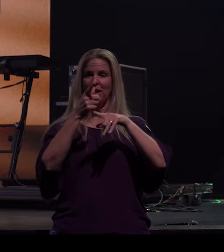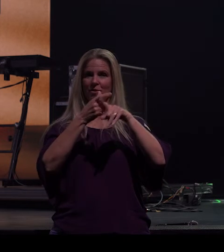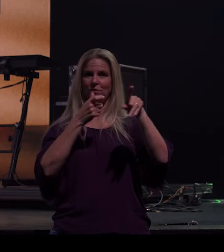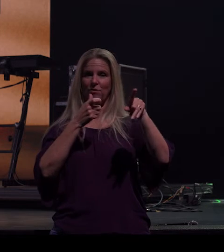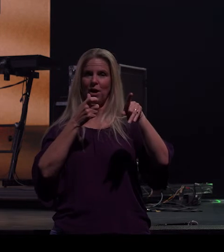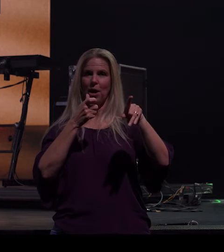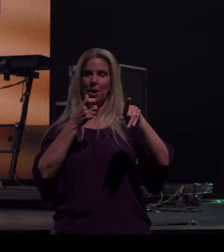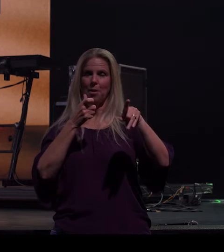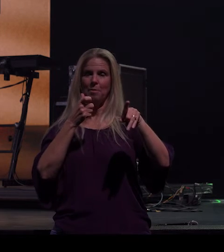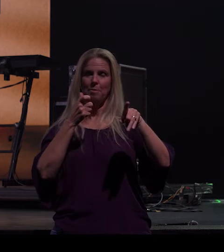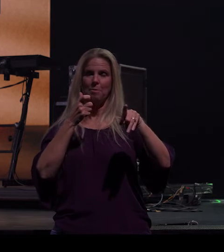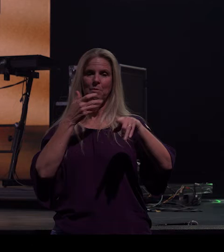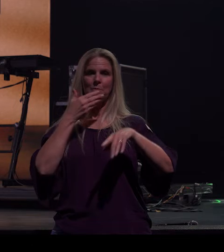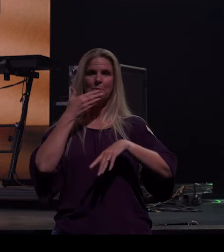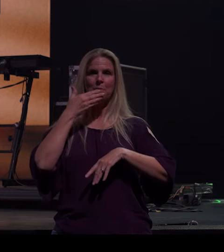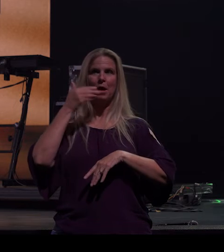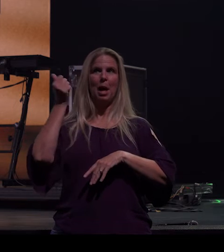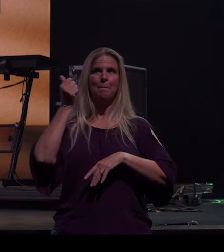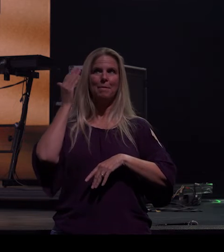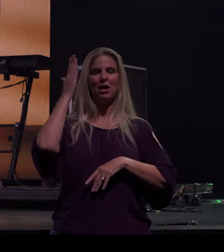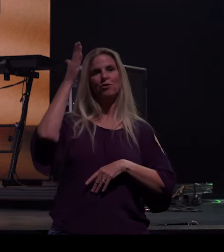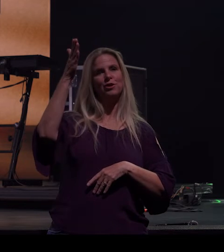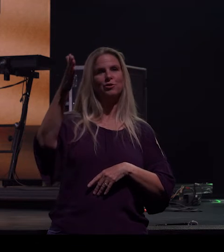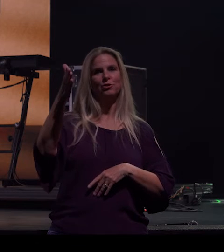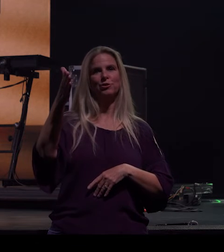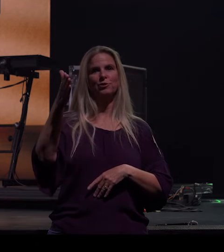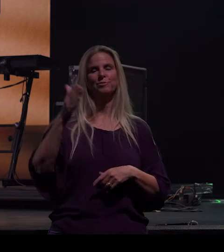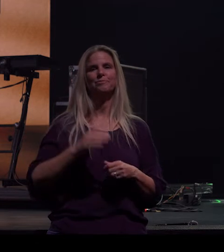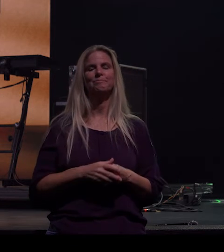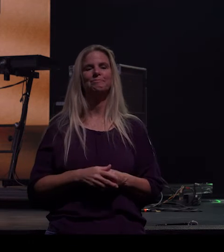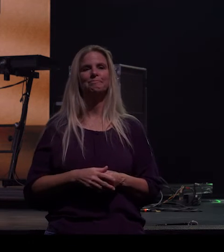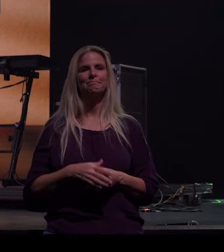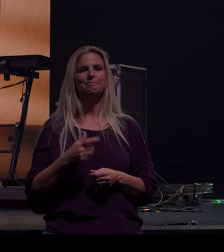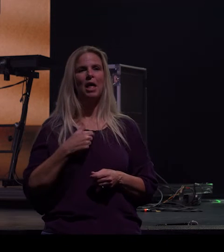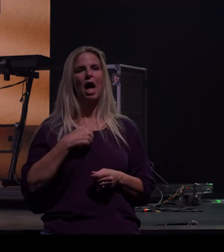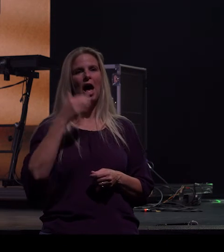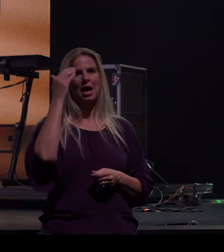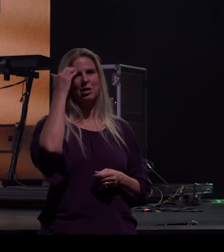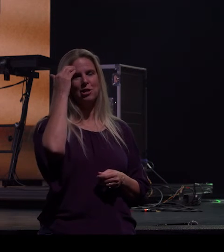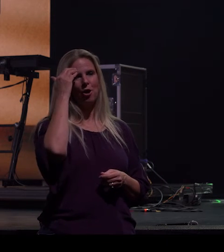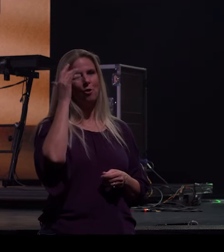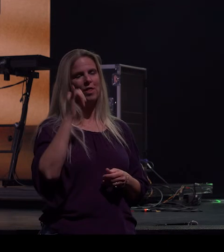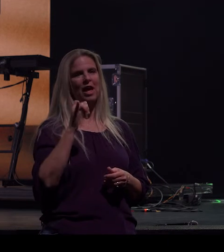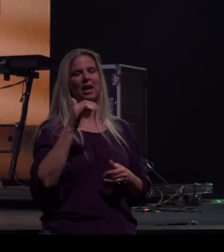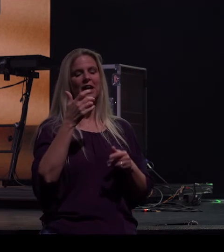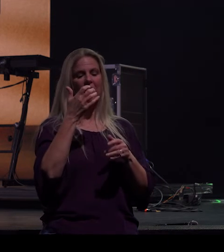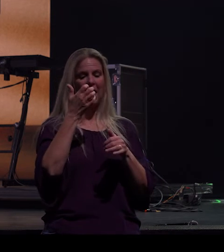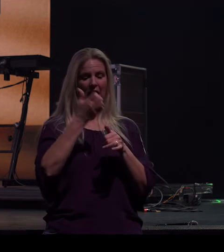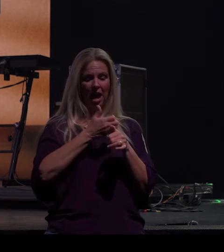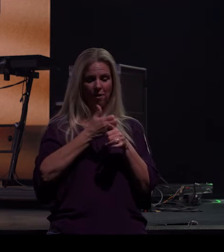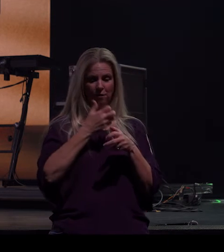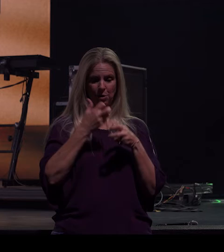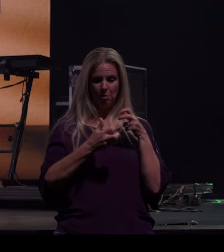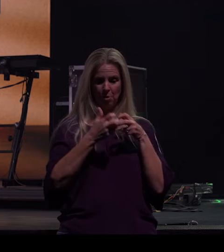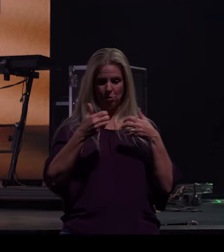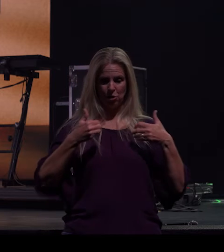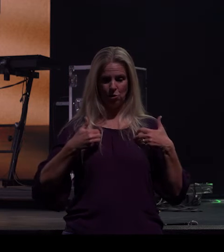You may be one piece of advice away from a better future. Here's what I know. Every issue you have in your life right